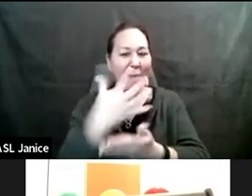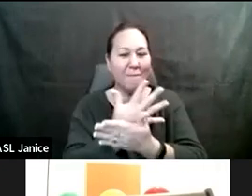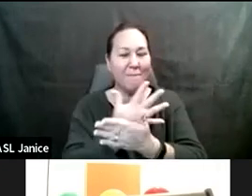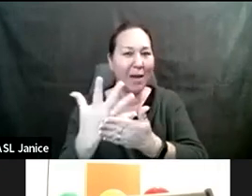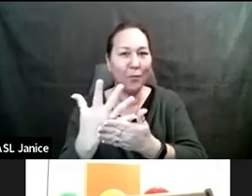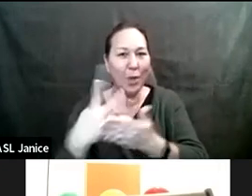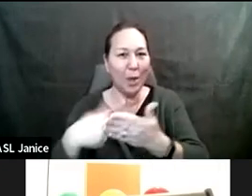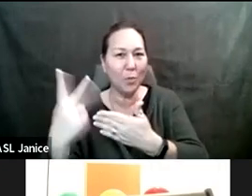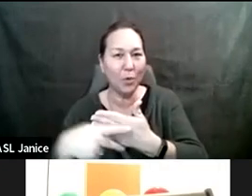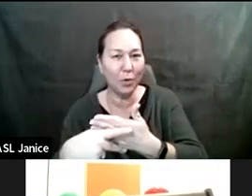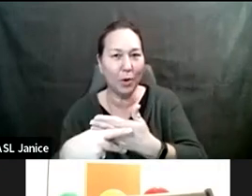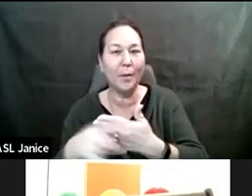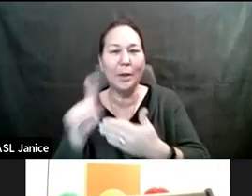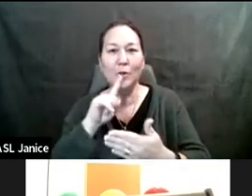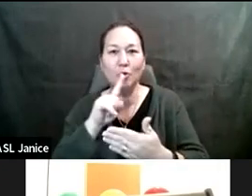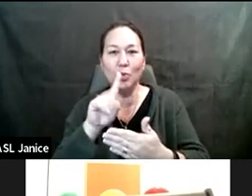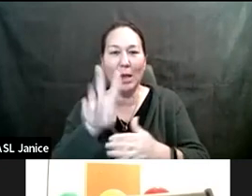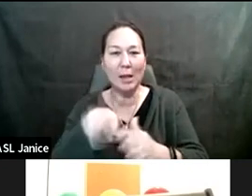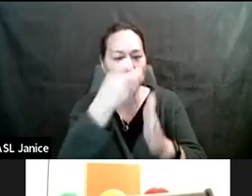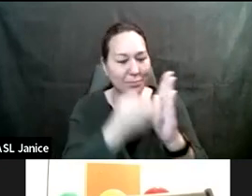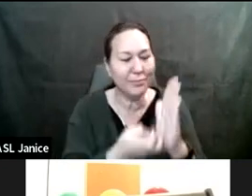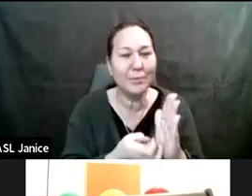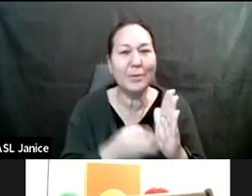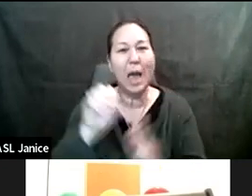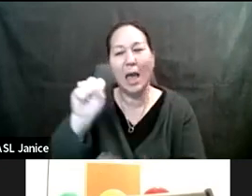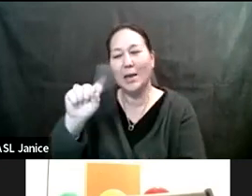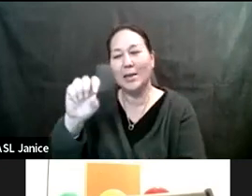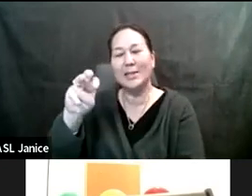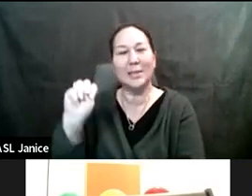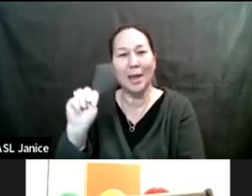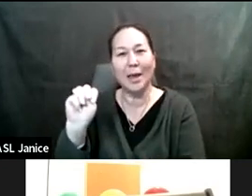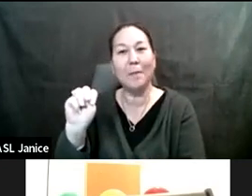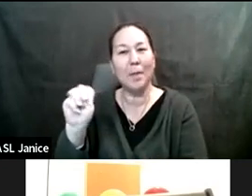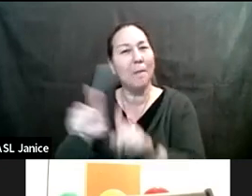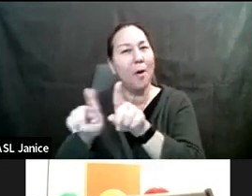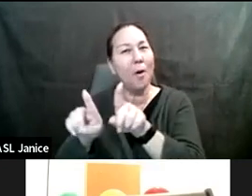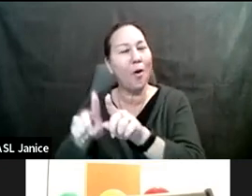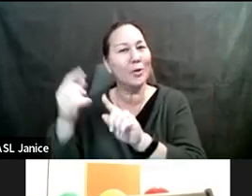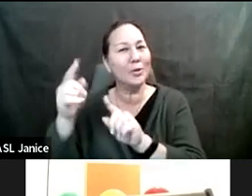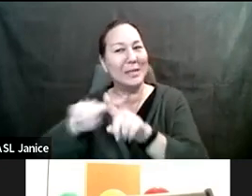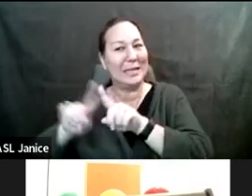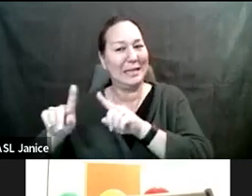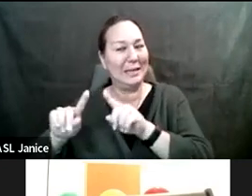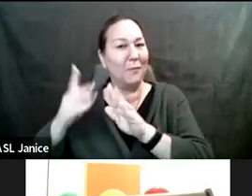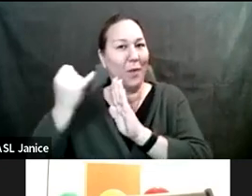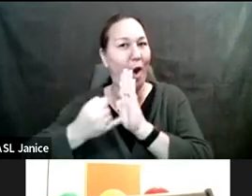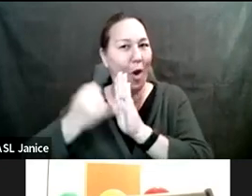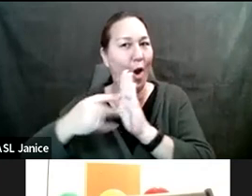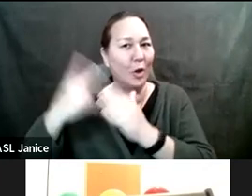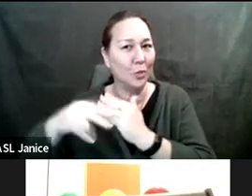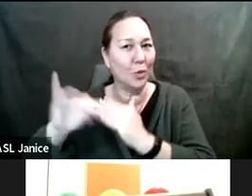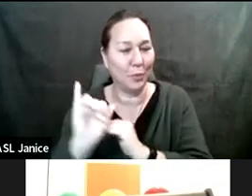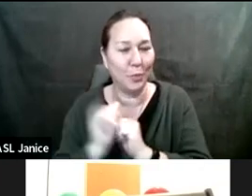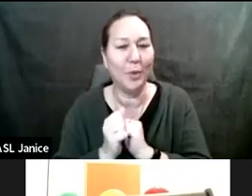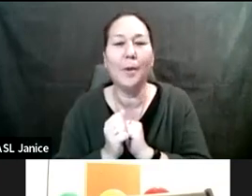into stem and some Arts as well so I just wanted to share a little bit more about some of the programs in a more specific way and then I